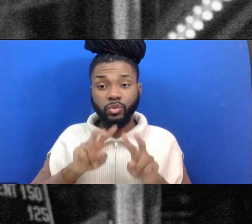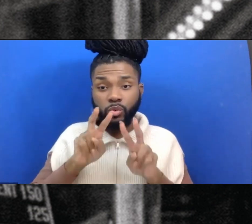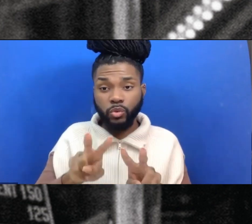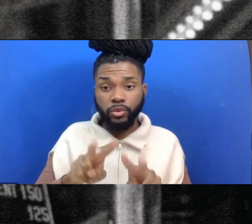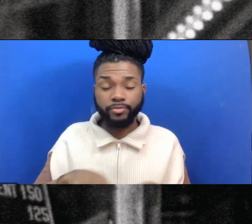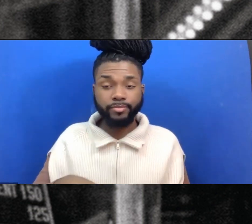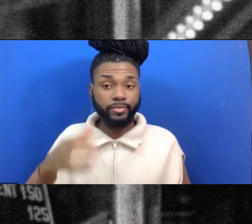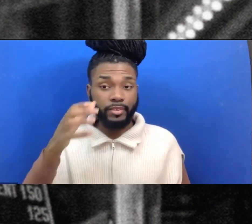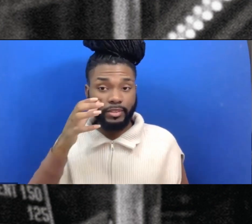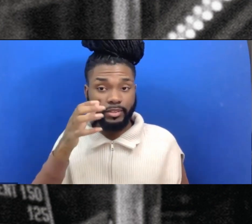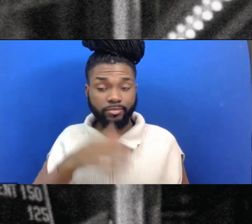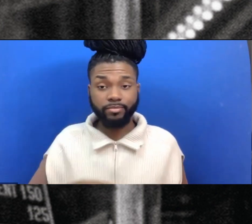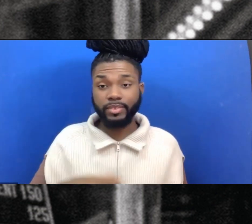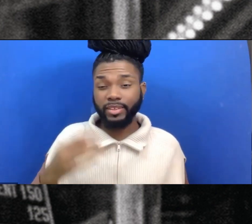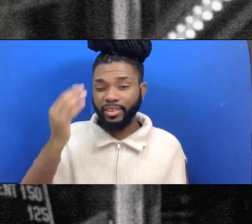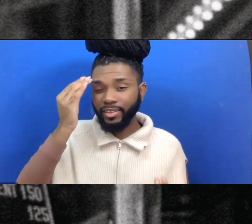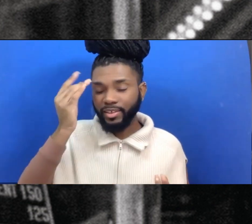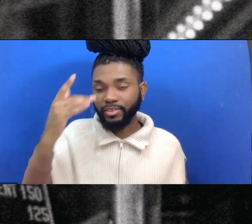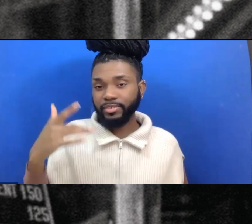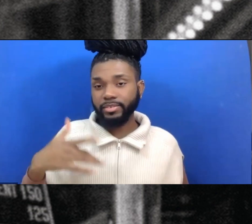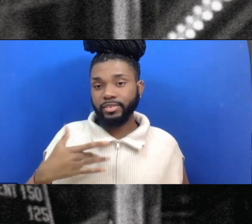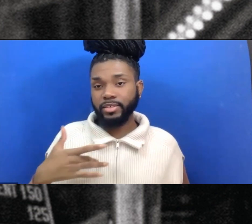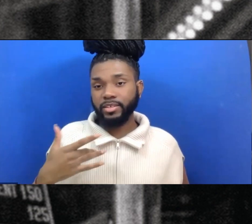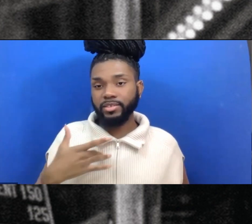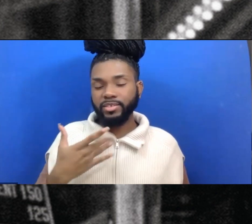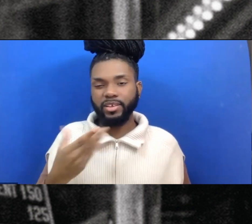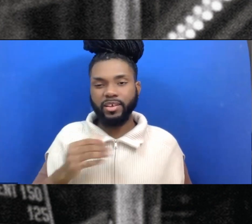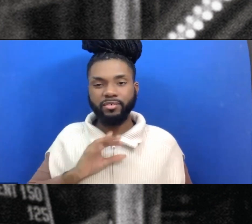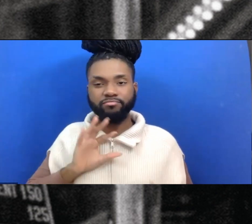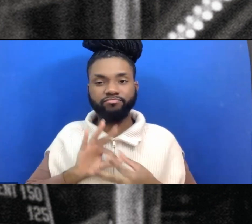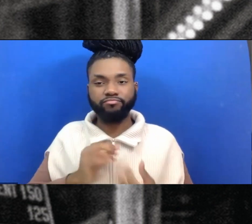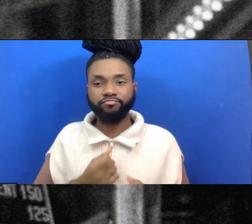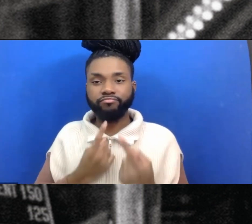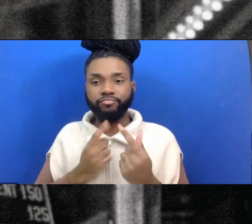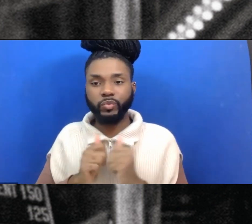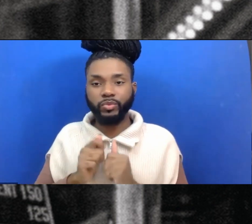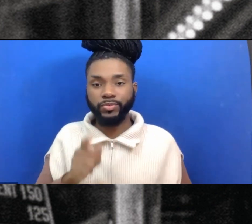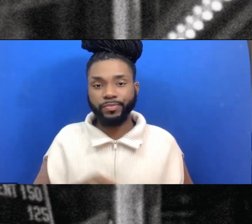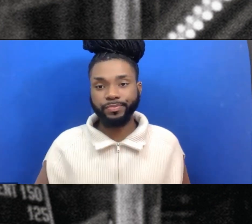listen, think, sense, and feel with her.